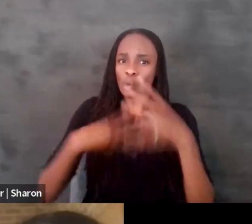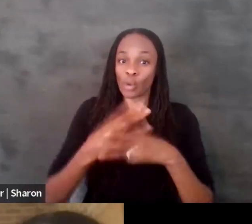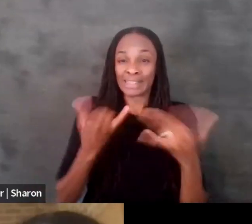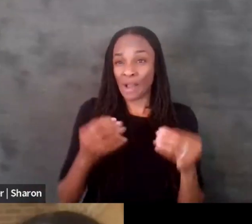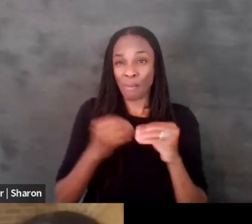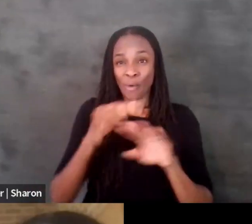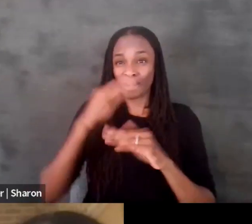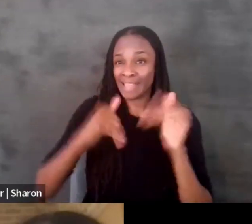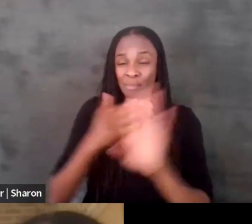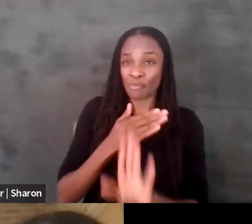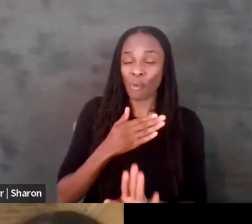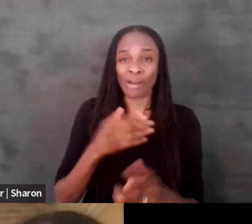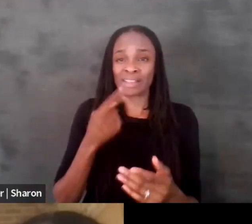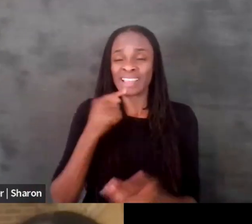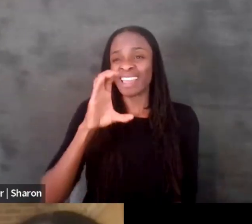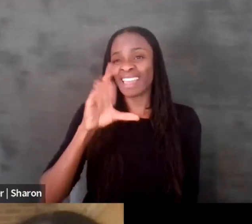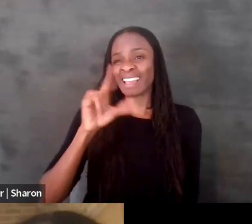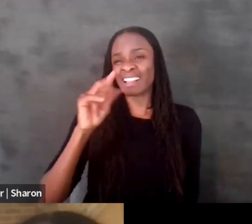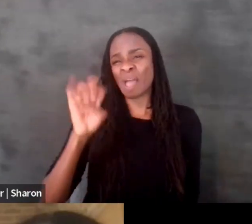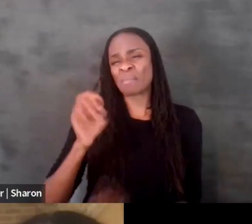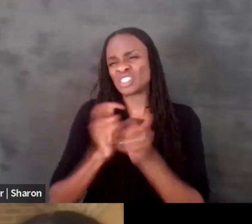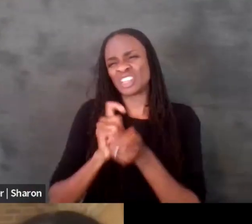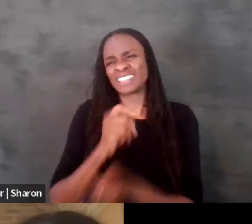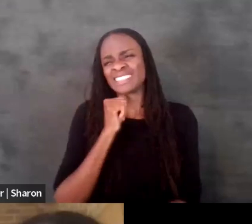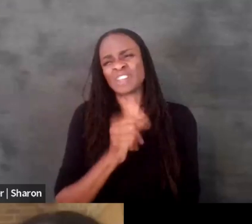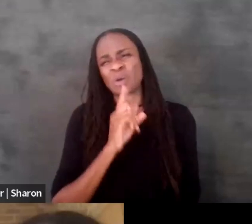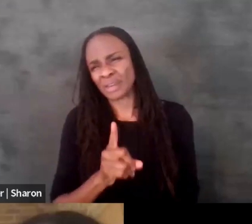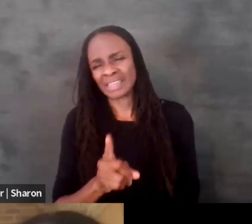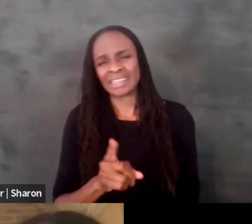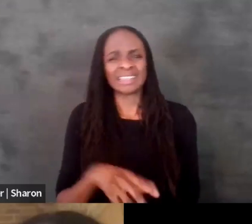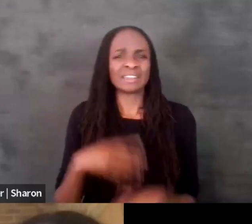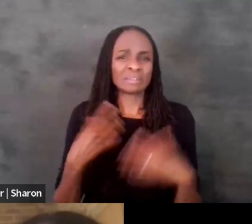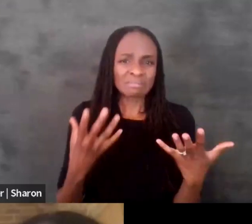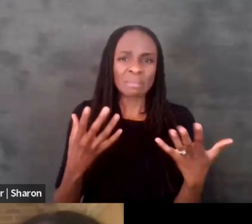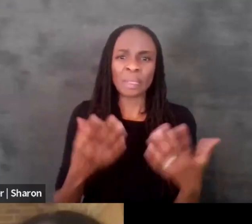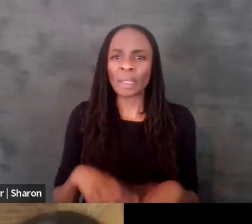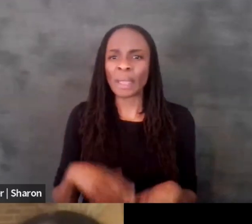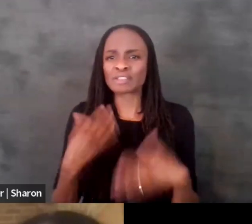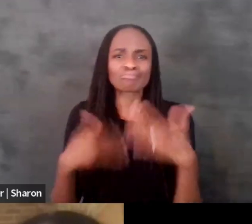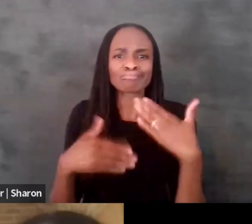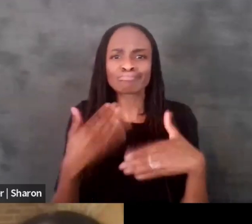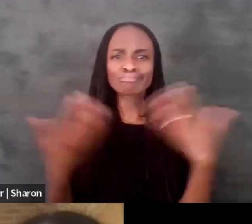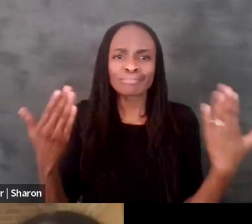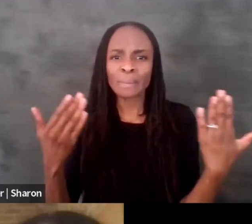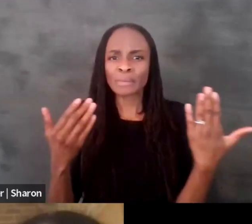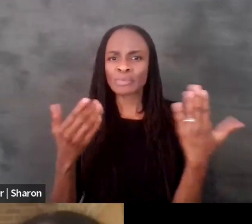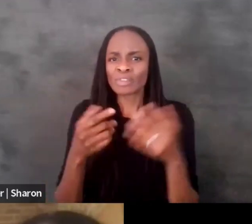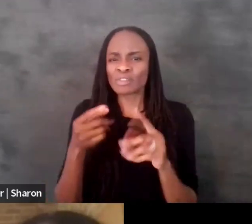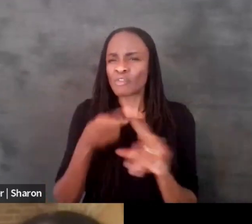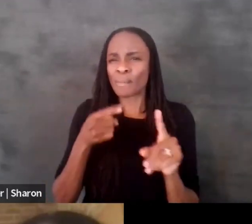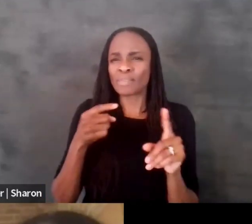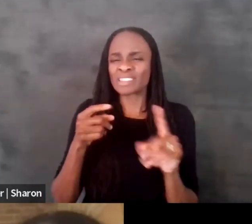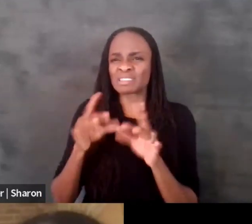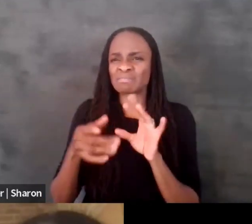just say that climate change doesn't exist, let us walk out of mm, the Paris Accord. So the point is that we